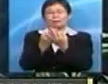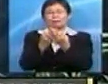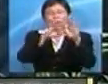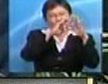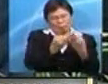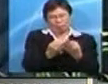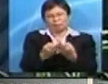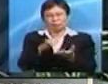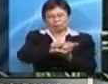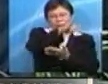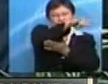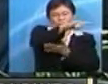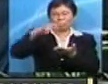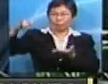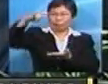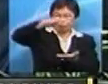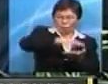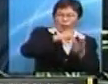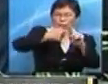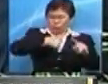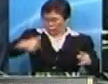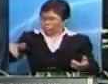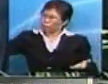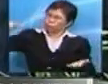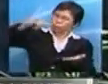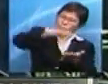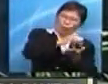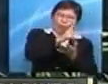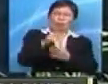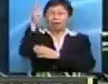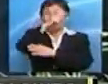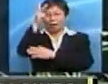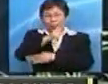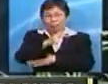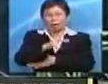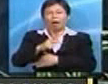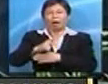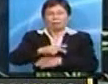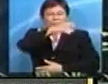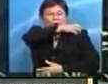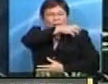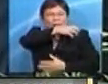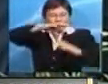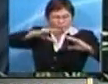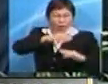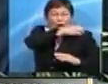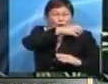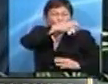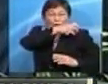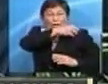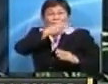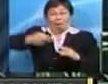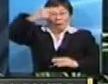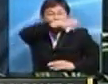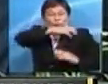board MH370 arrived in Kuala Lumpur from Beijing. The government is due to hold a high-level briefing soon for these families